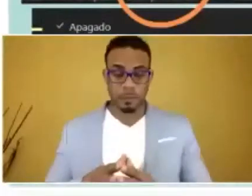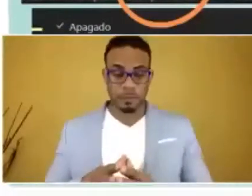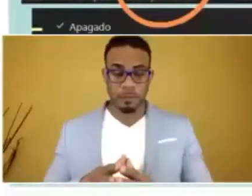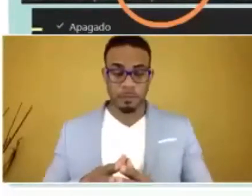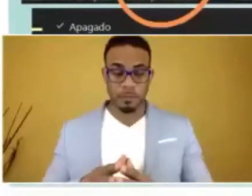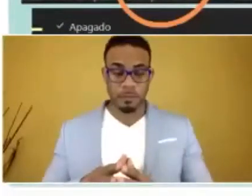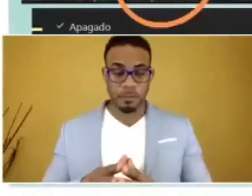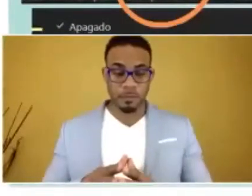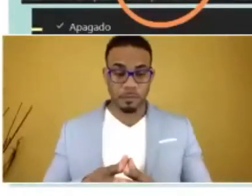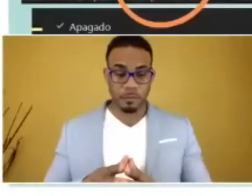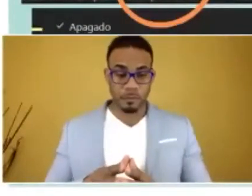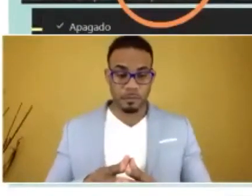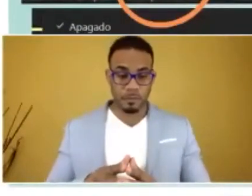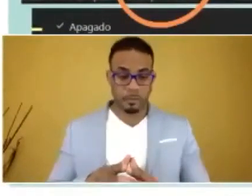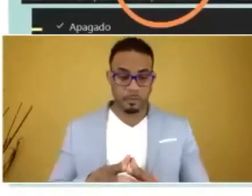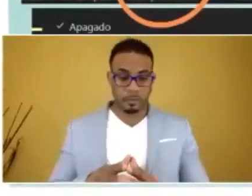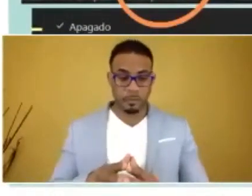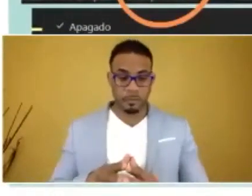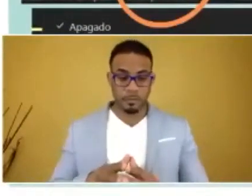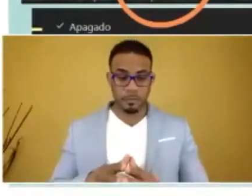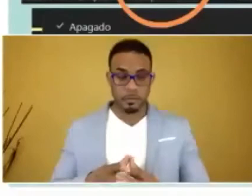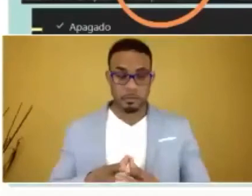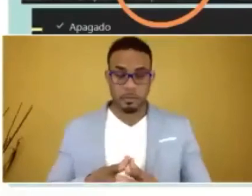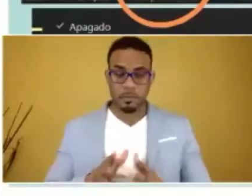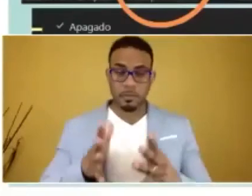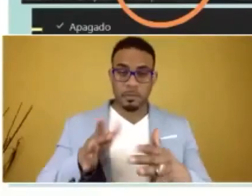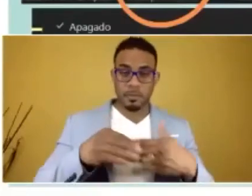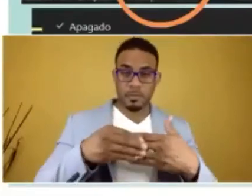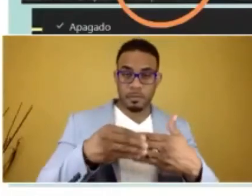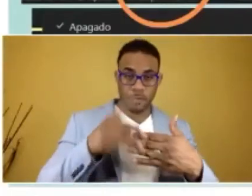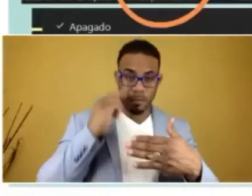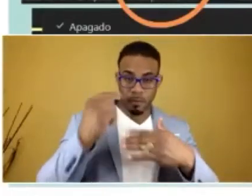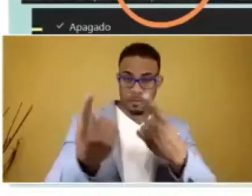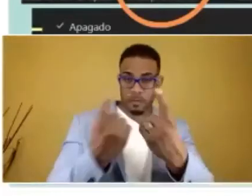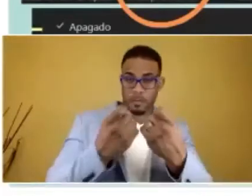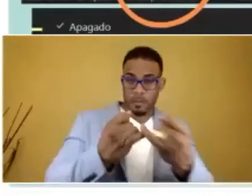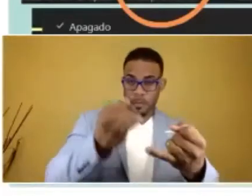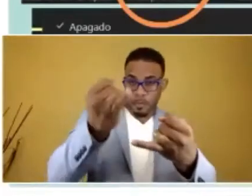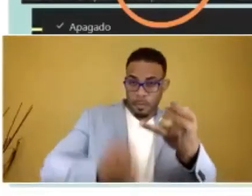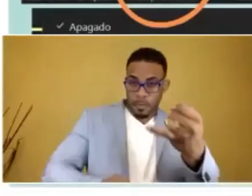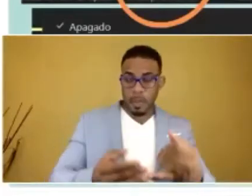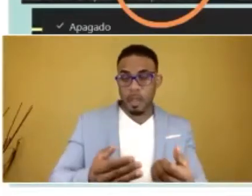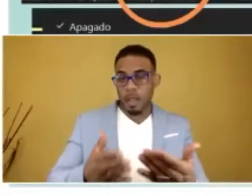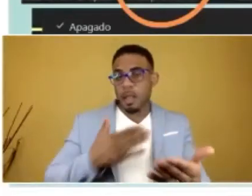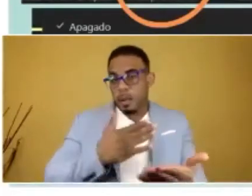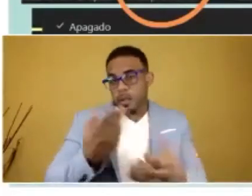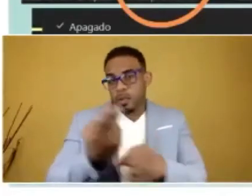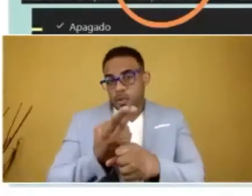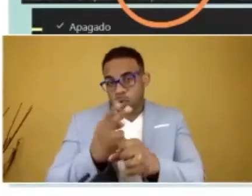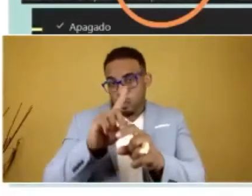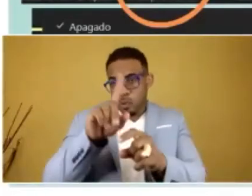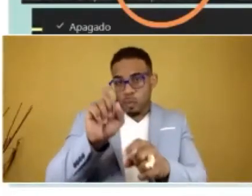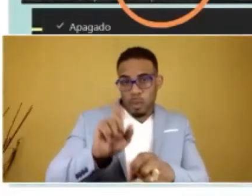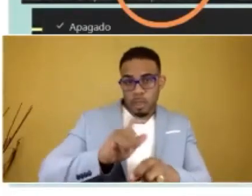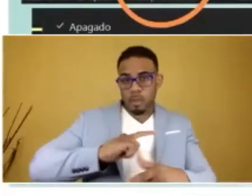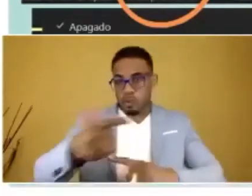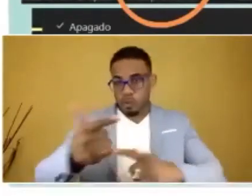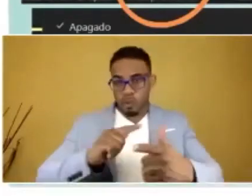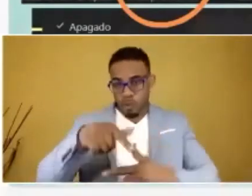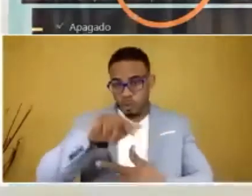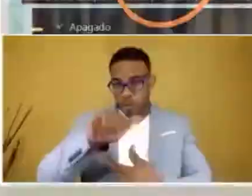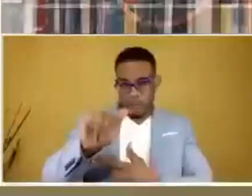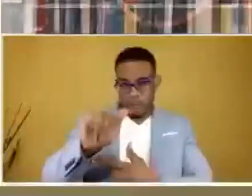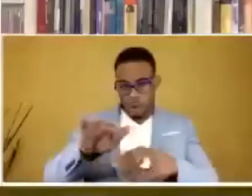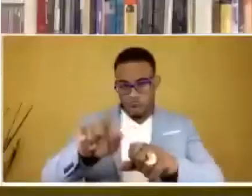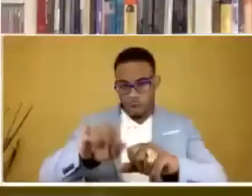pantalla. We will leave time also for questions at the end. So please use the question and answer function on your